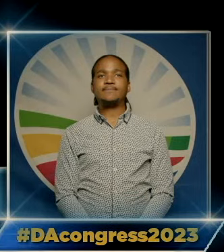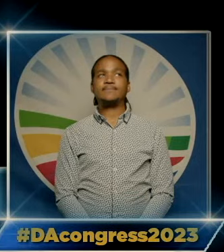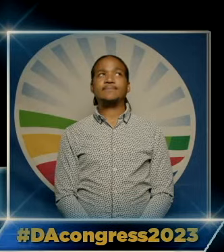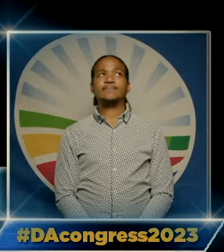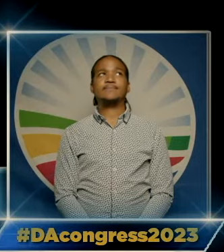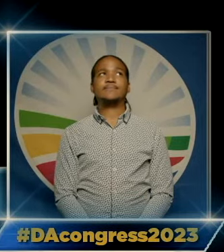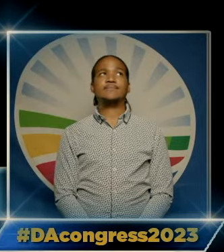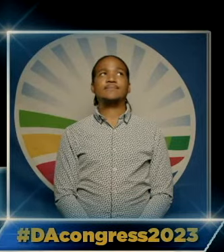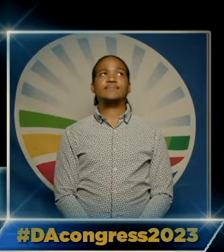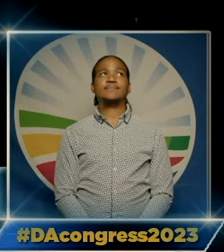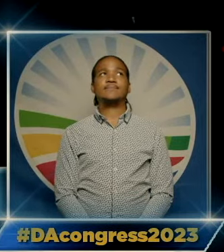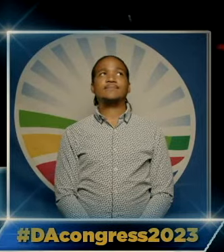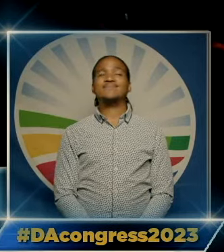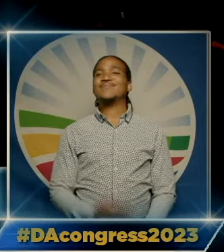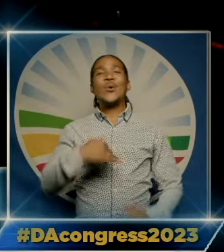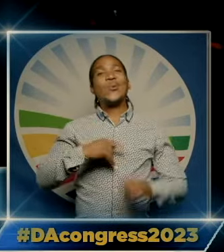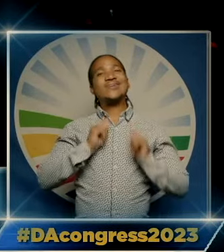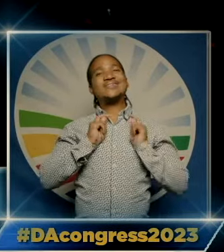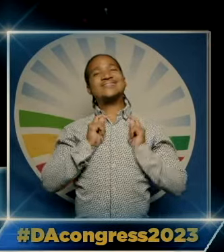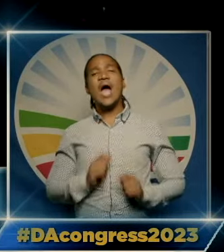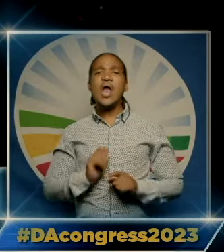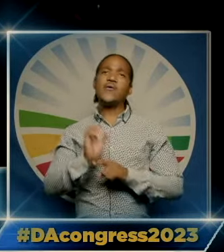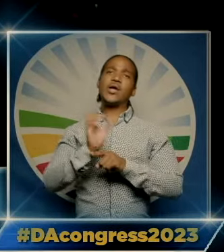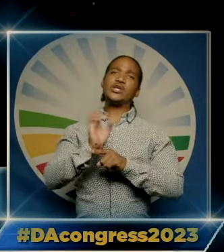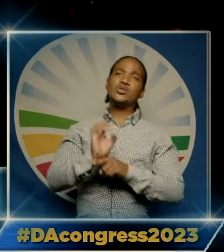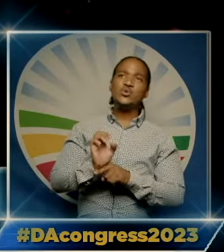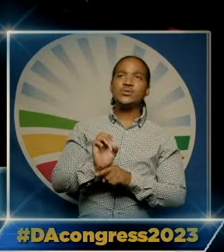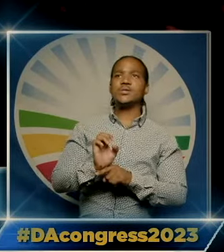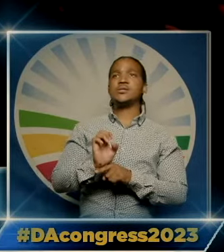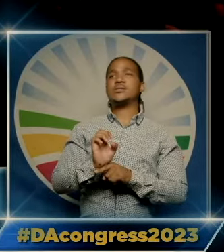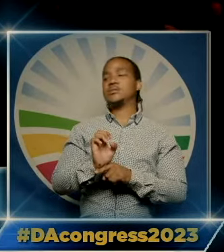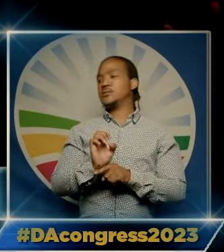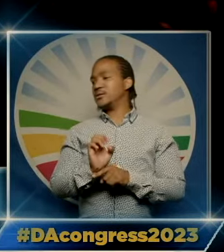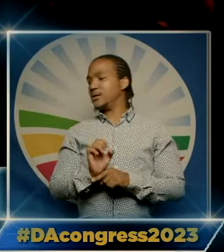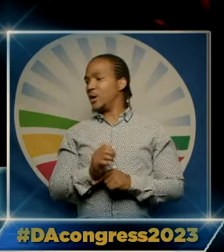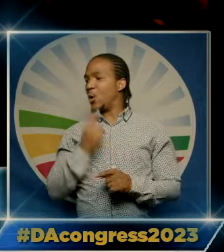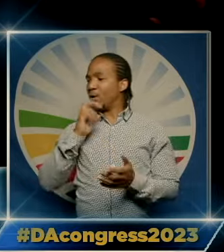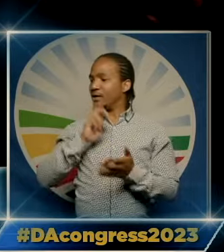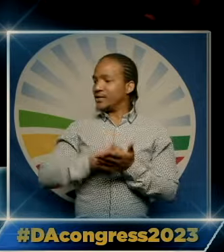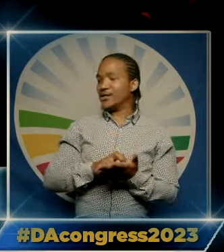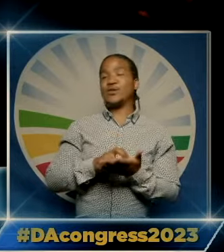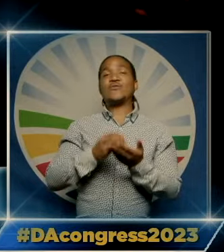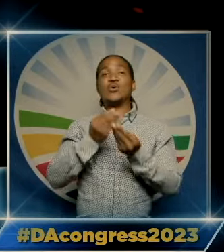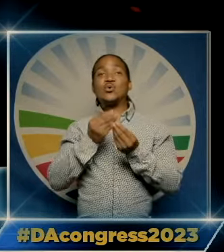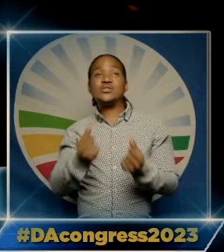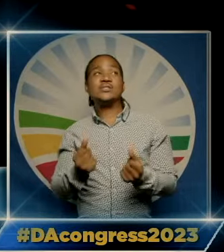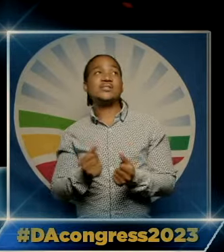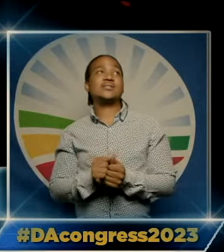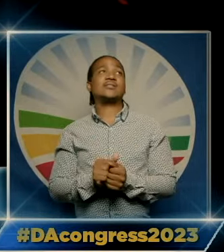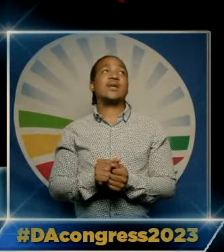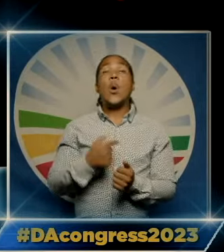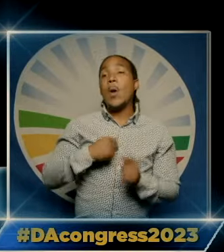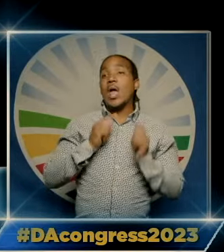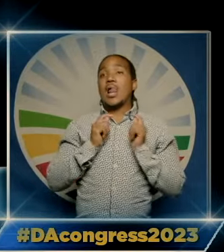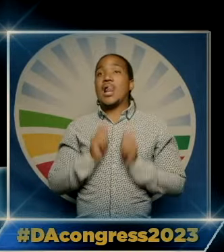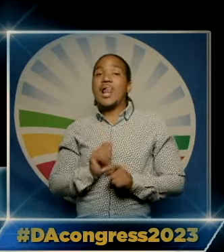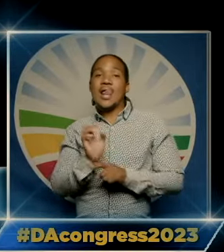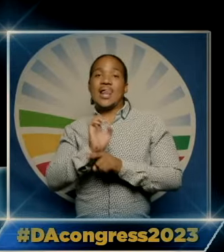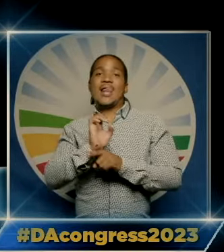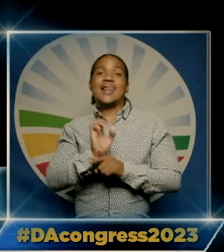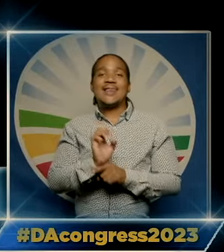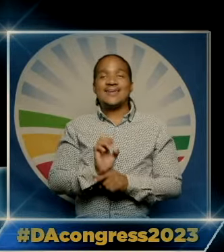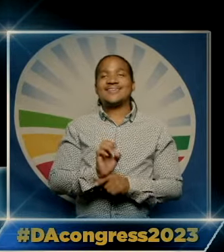We tired of excuses. Ek sê my people need solutions. Kyk, ons moet verandering. Die mense wat kom praat,